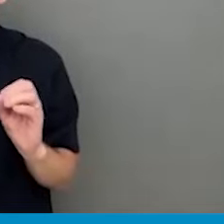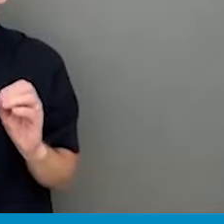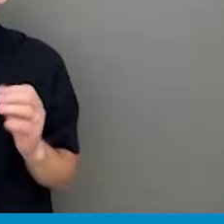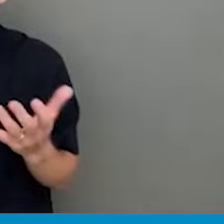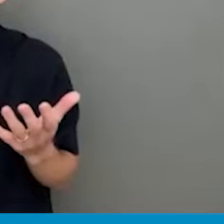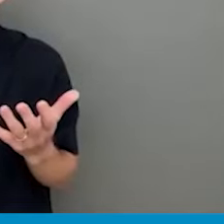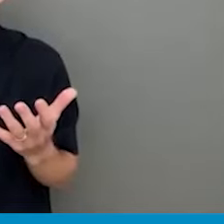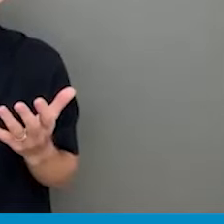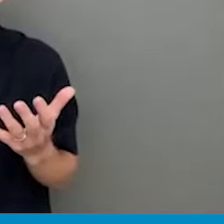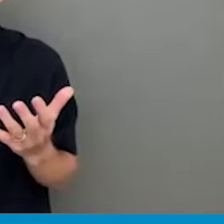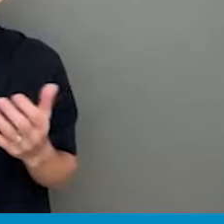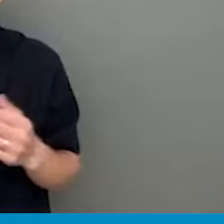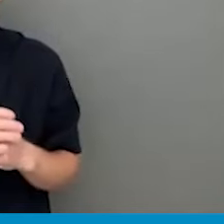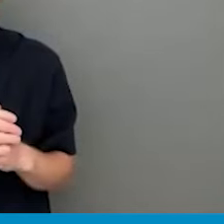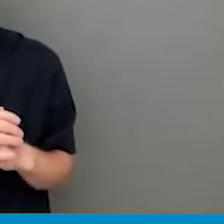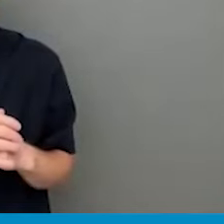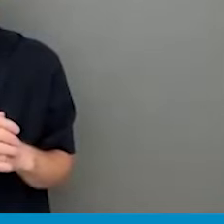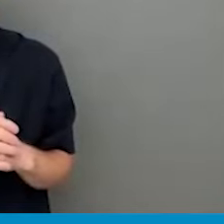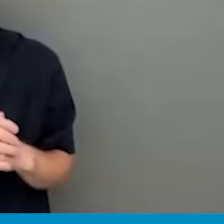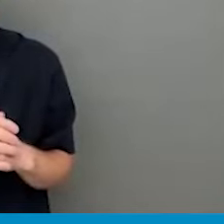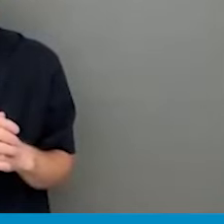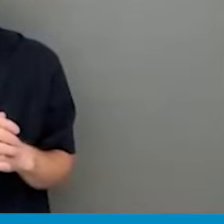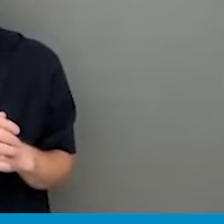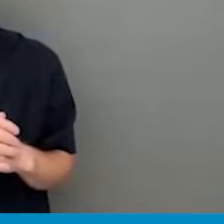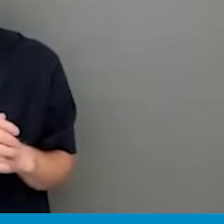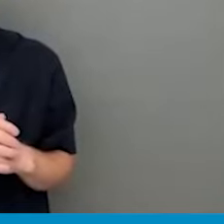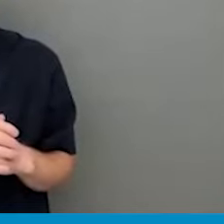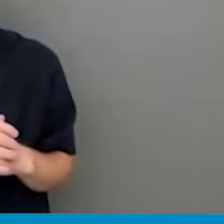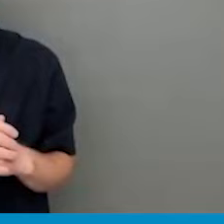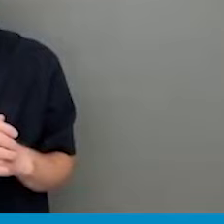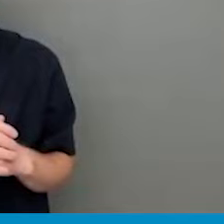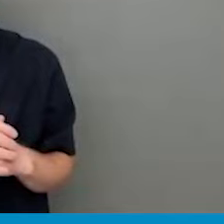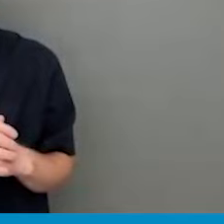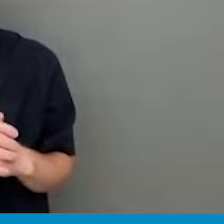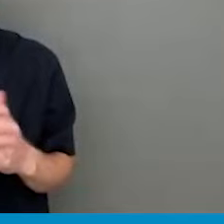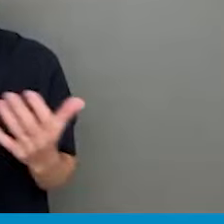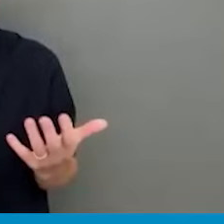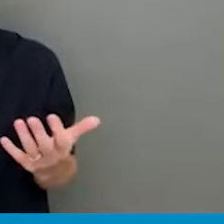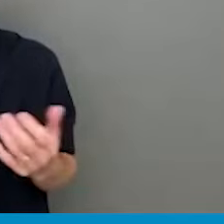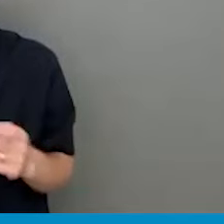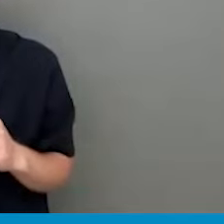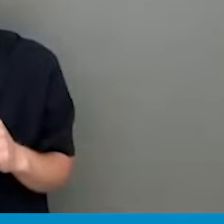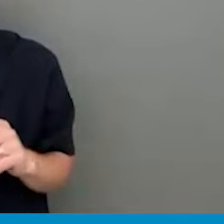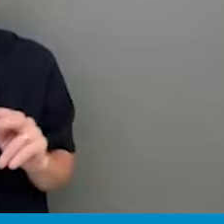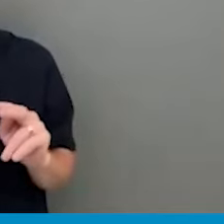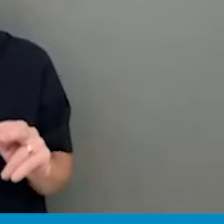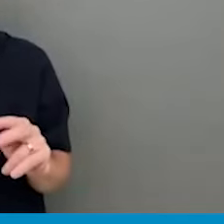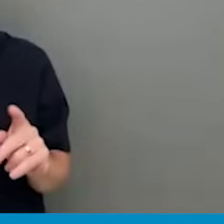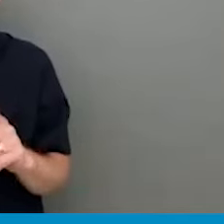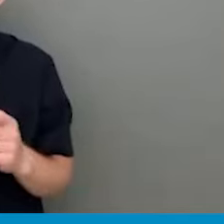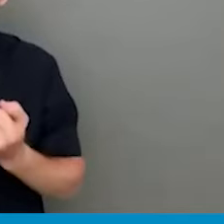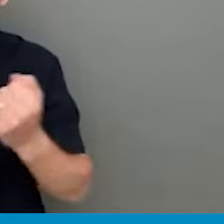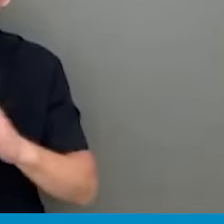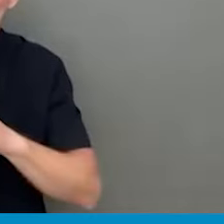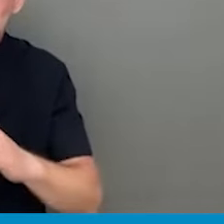really mainstreaming, really making sure that transportation systems are inclusive and accessible, overall infrastructure,